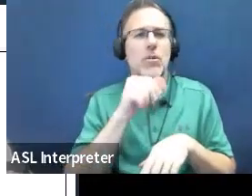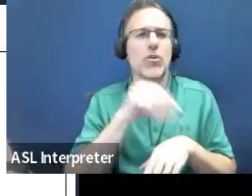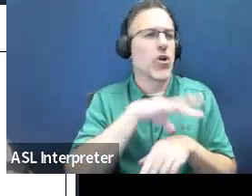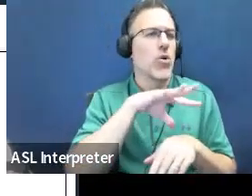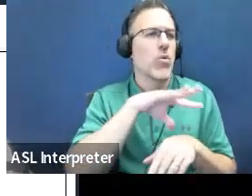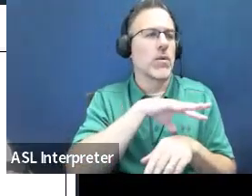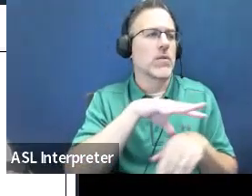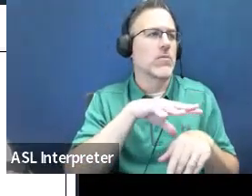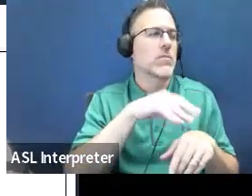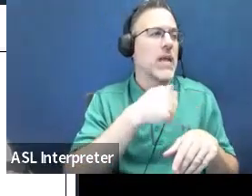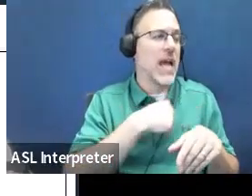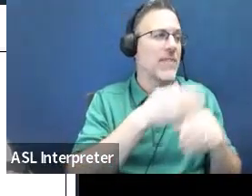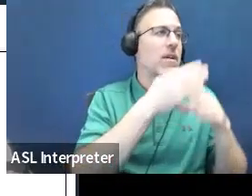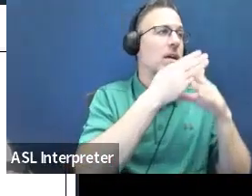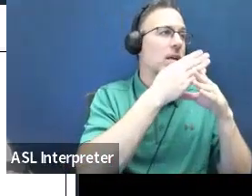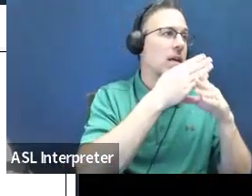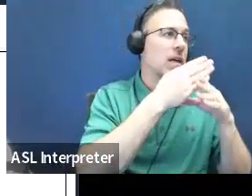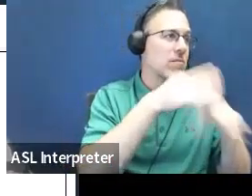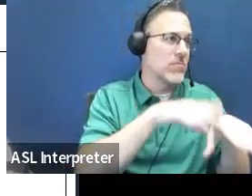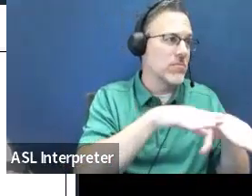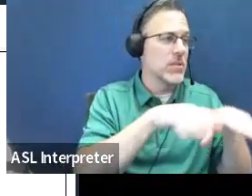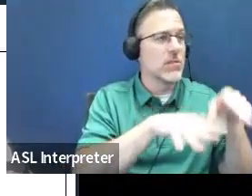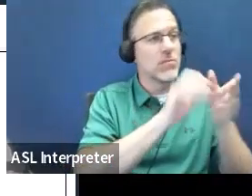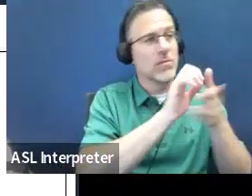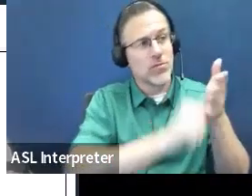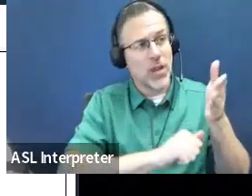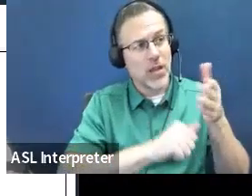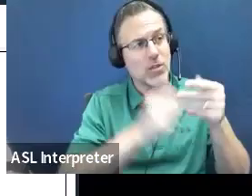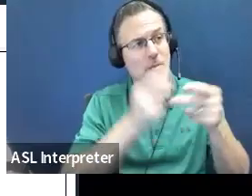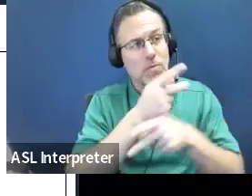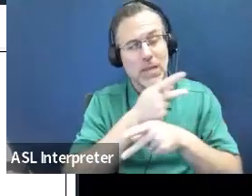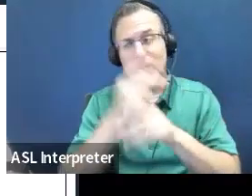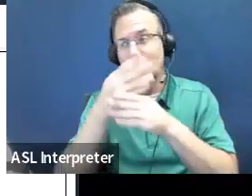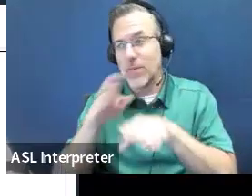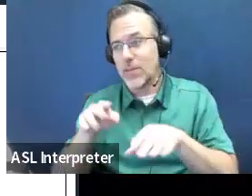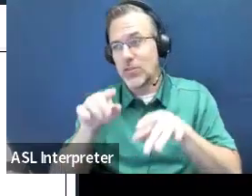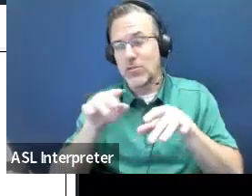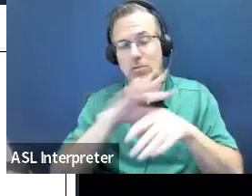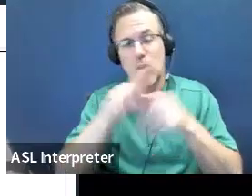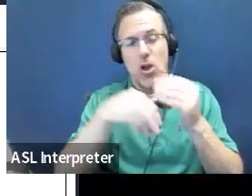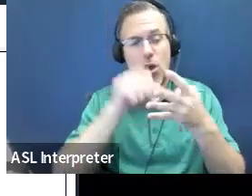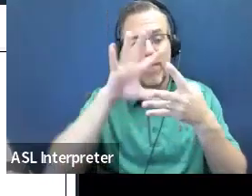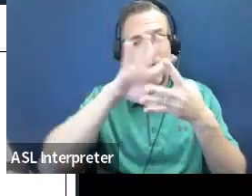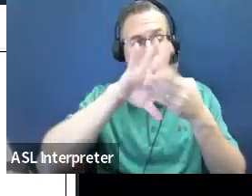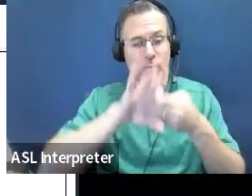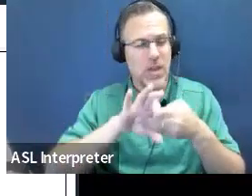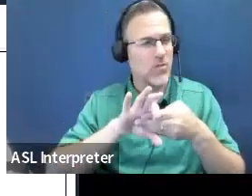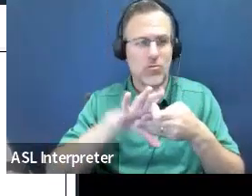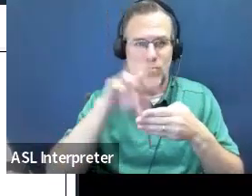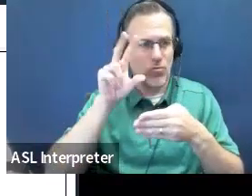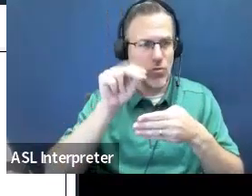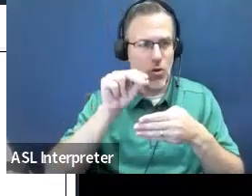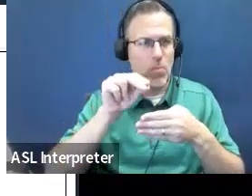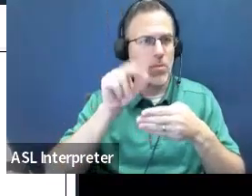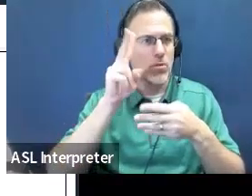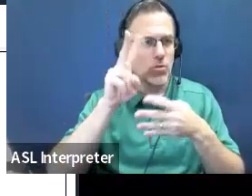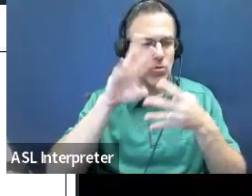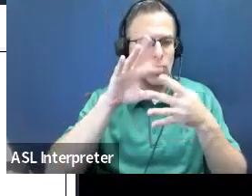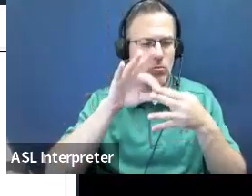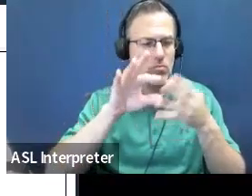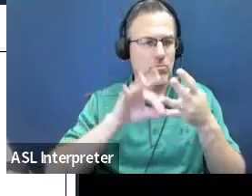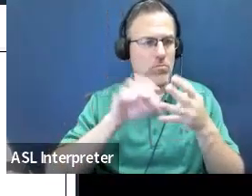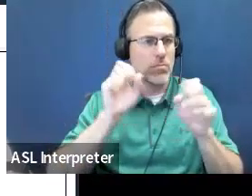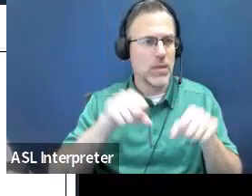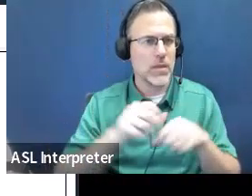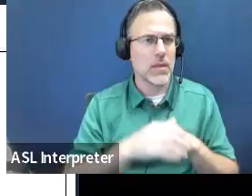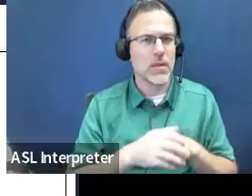subtraction, multiplication, and division all together. So, yeah. Carly, there are two